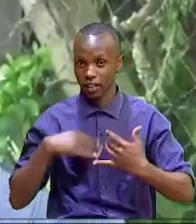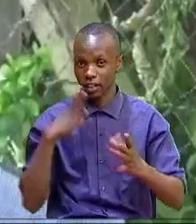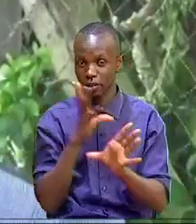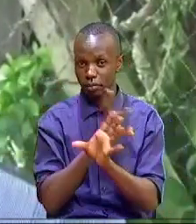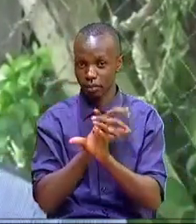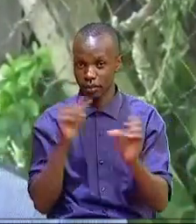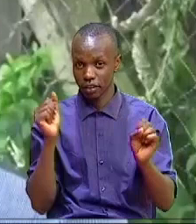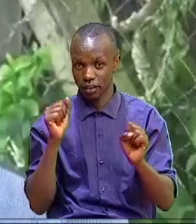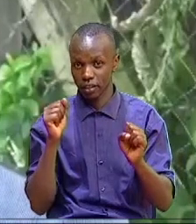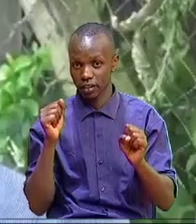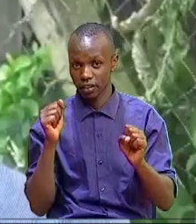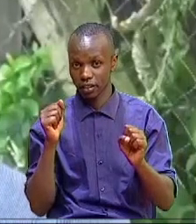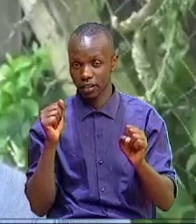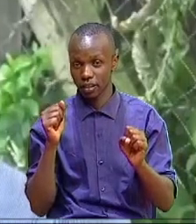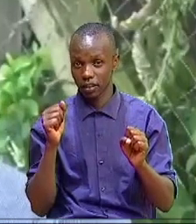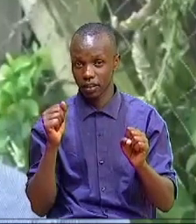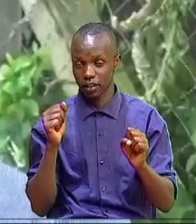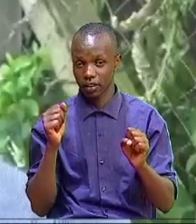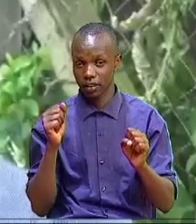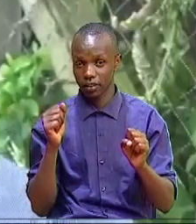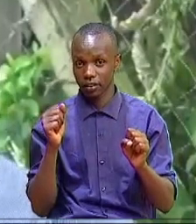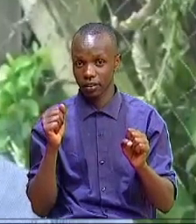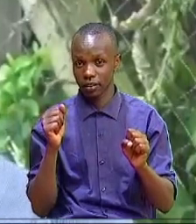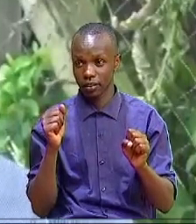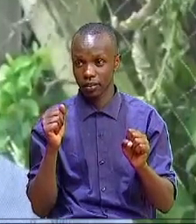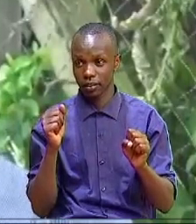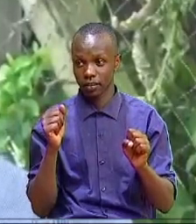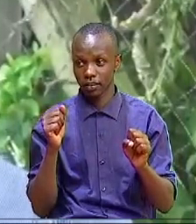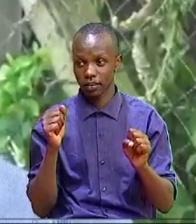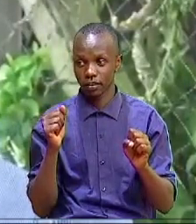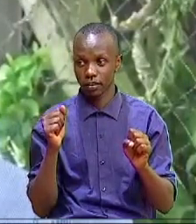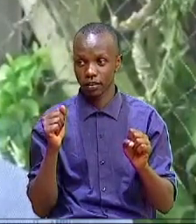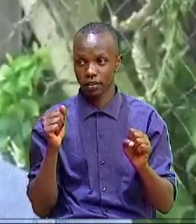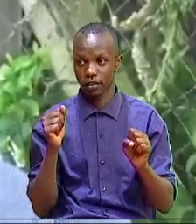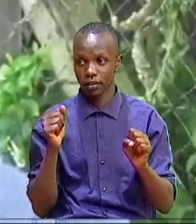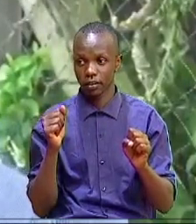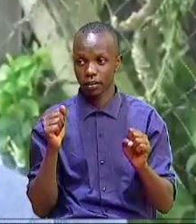kwa waziri Mr. Eliud Owalo.